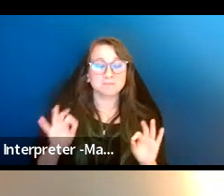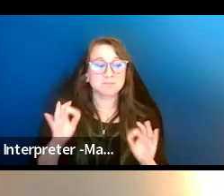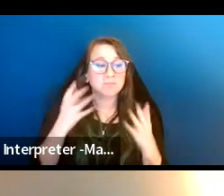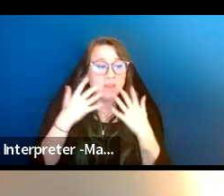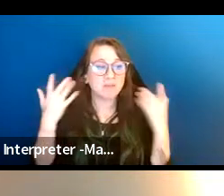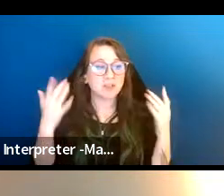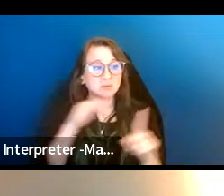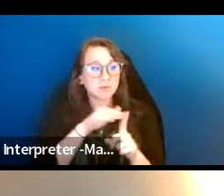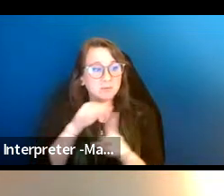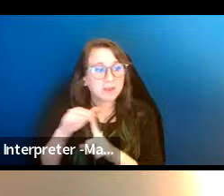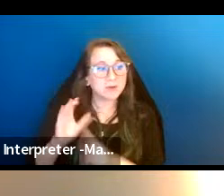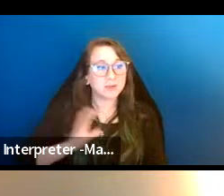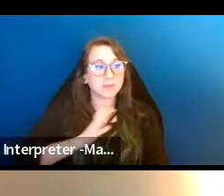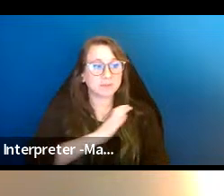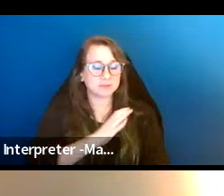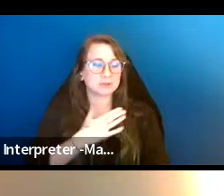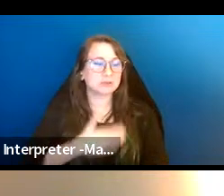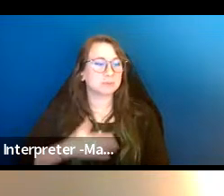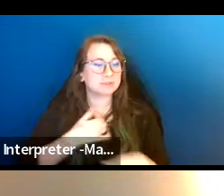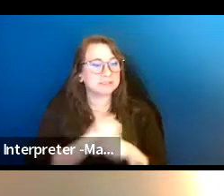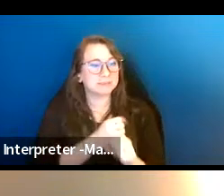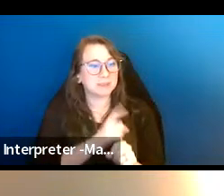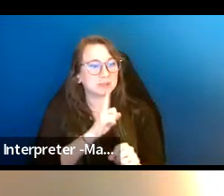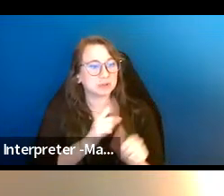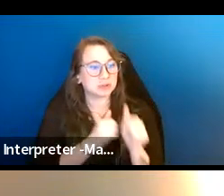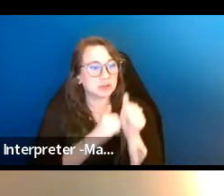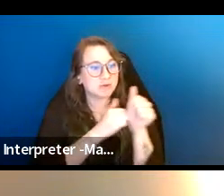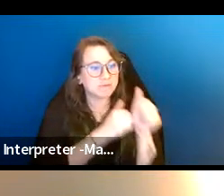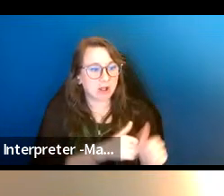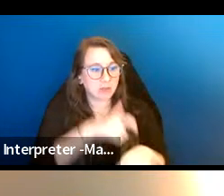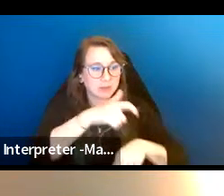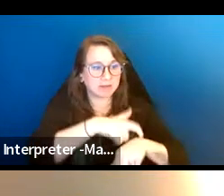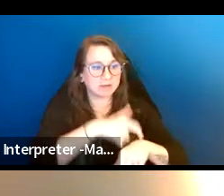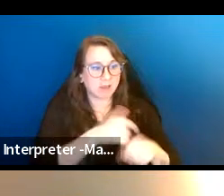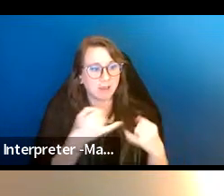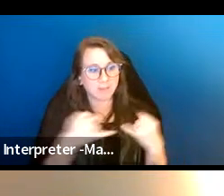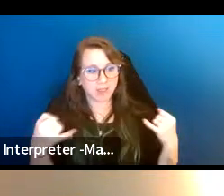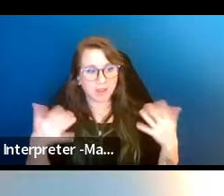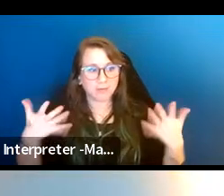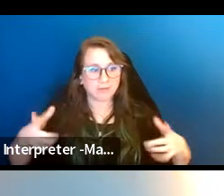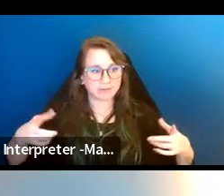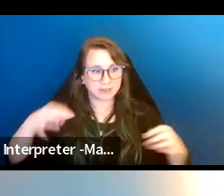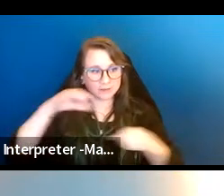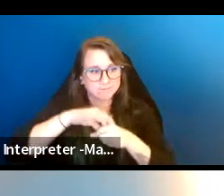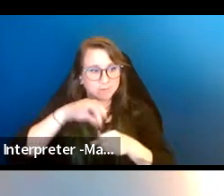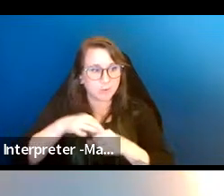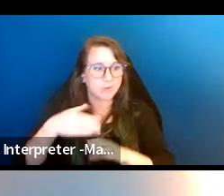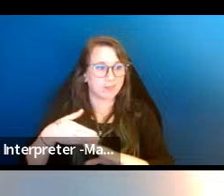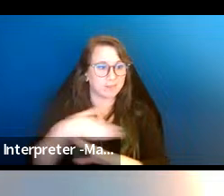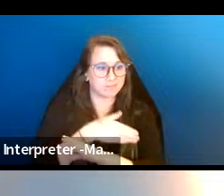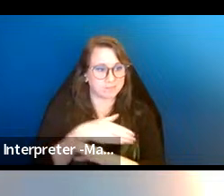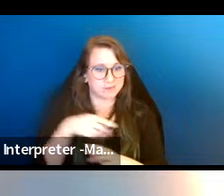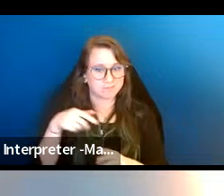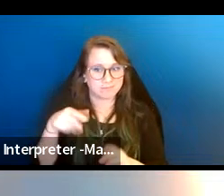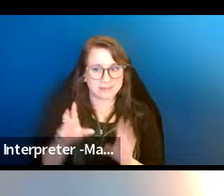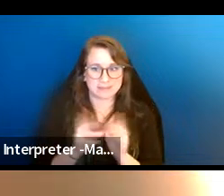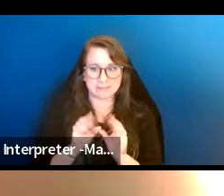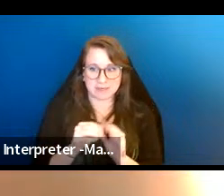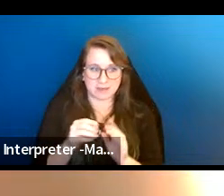to the commissioners, just make sure you're following the timelines that we voted on at the beginning of this meeting based on the